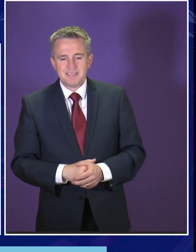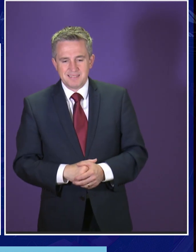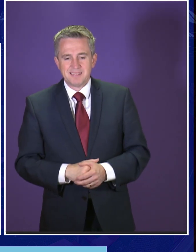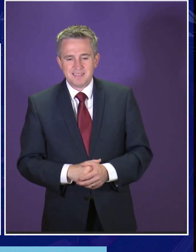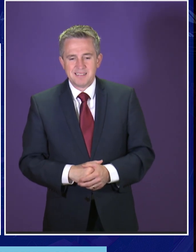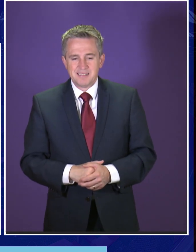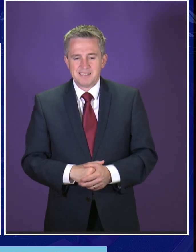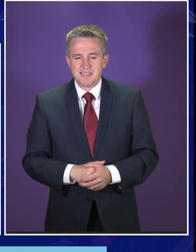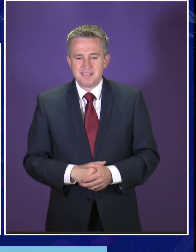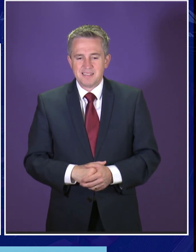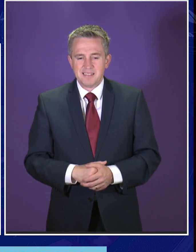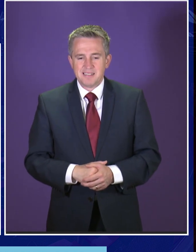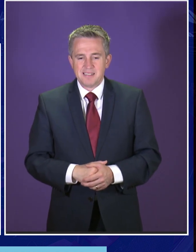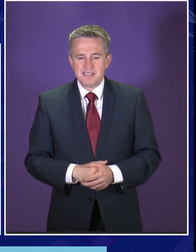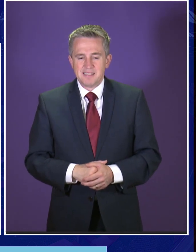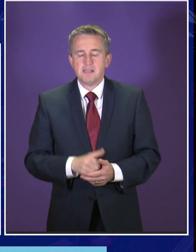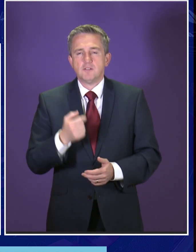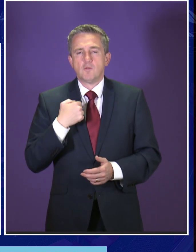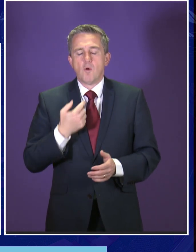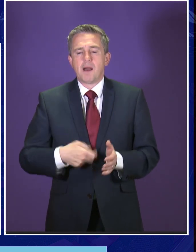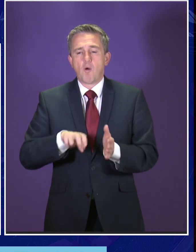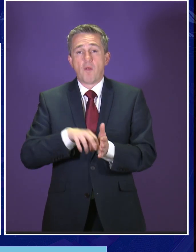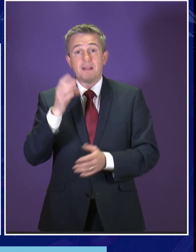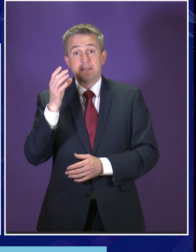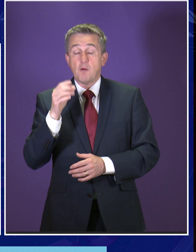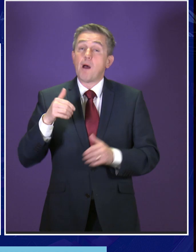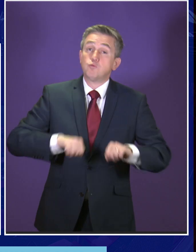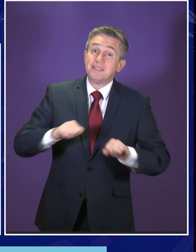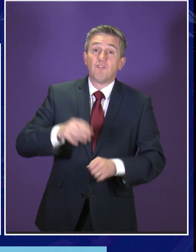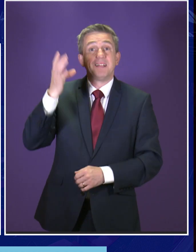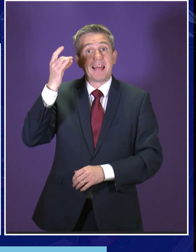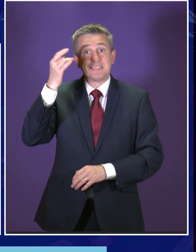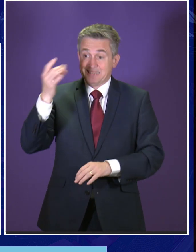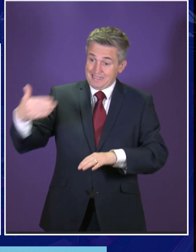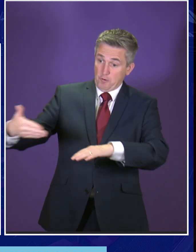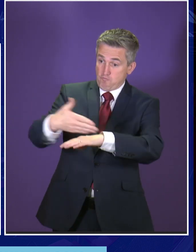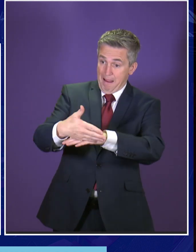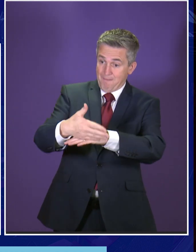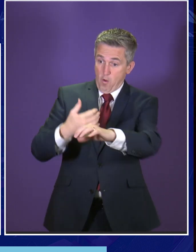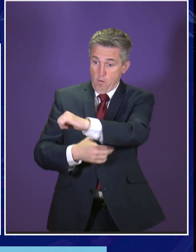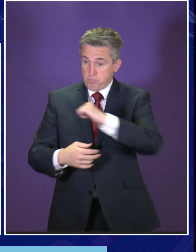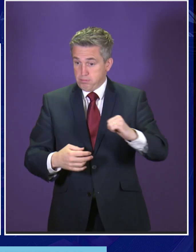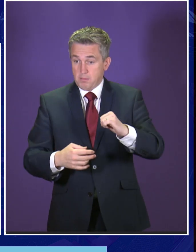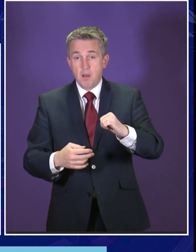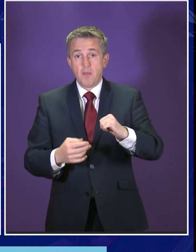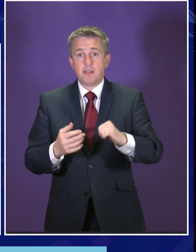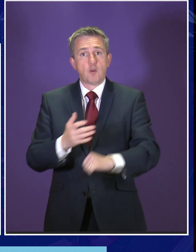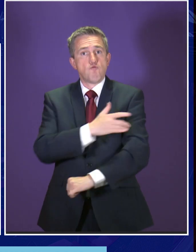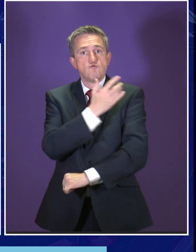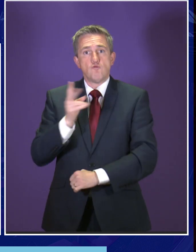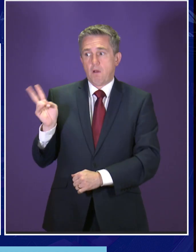Funny that. And I decided to take a taxi. I was waiting for the taxi arrived, I opened the door, and this rude couple